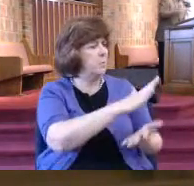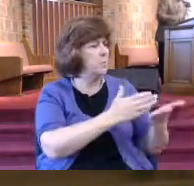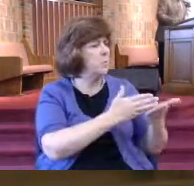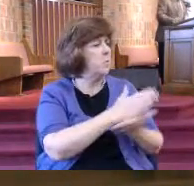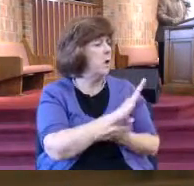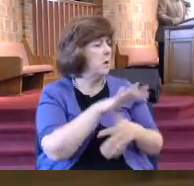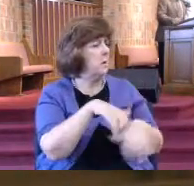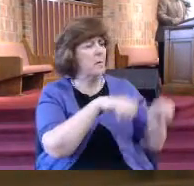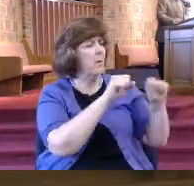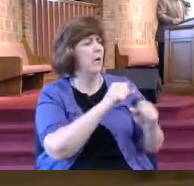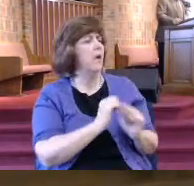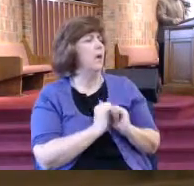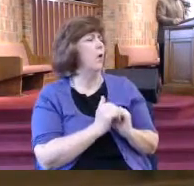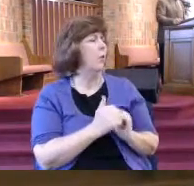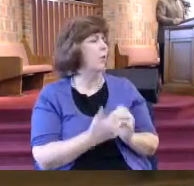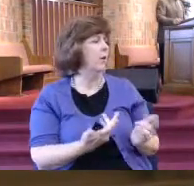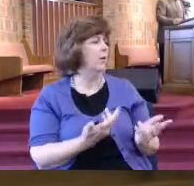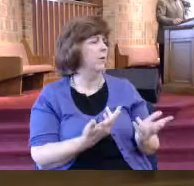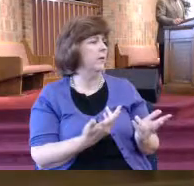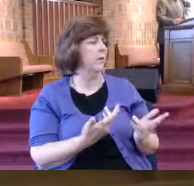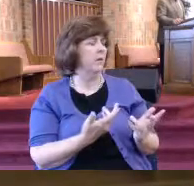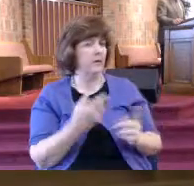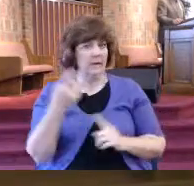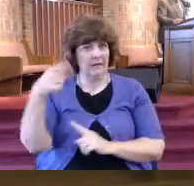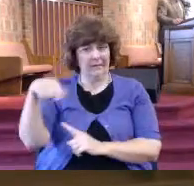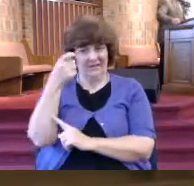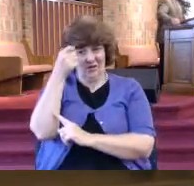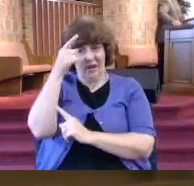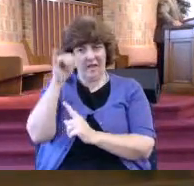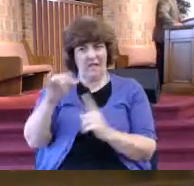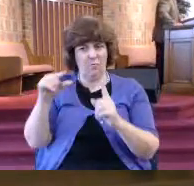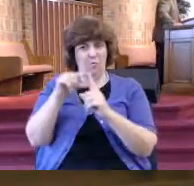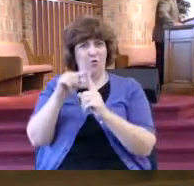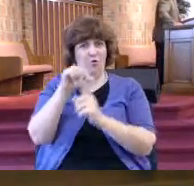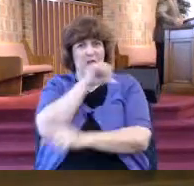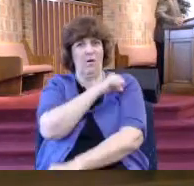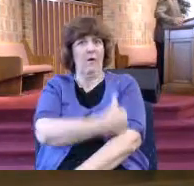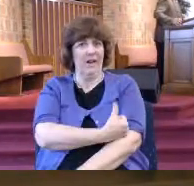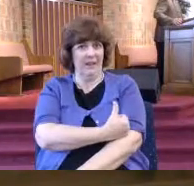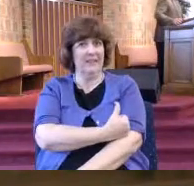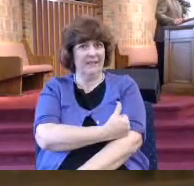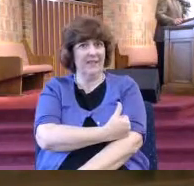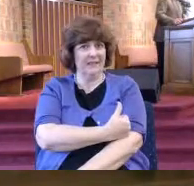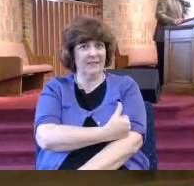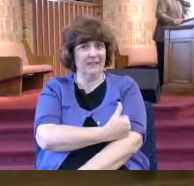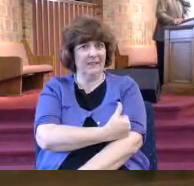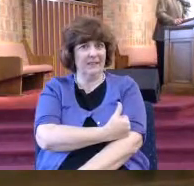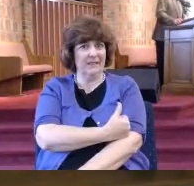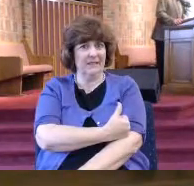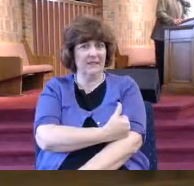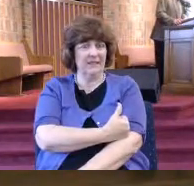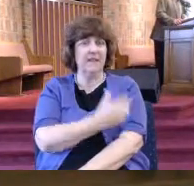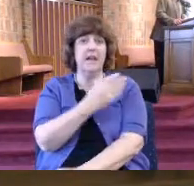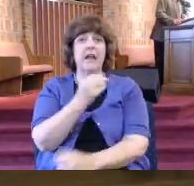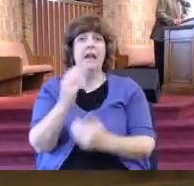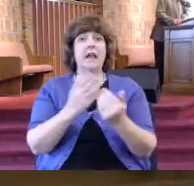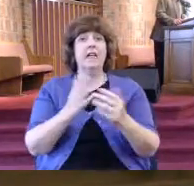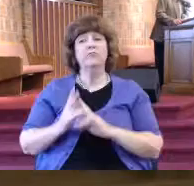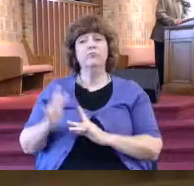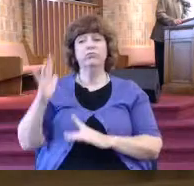did. They understood it. It's also clear that even our founding